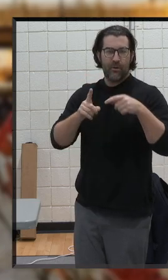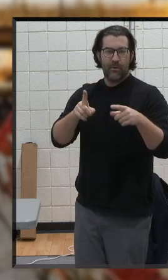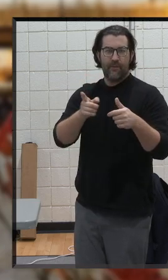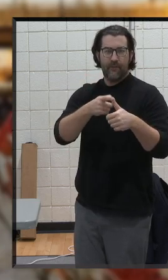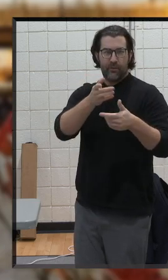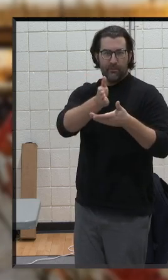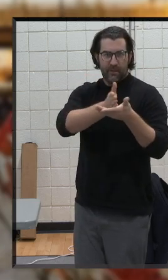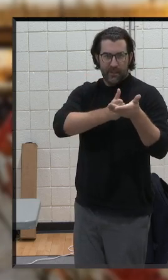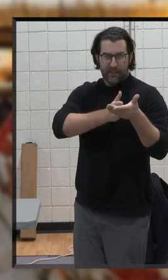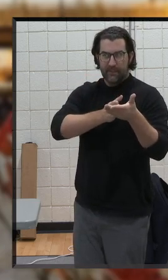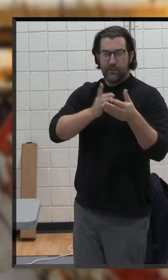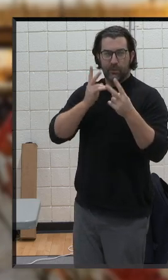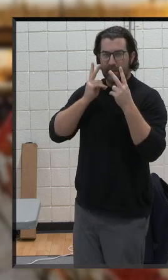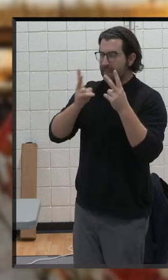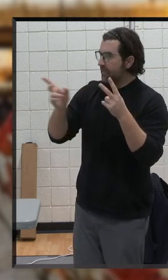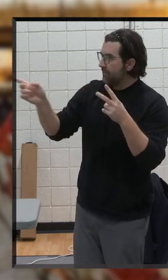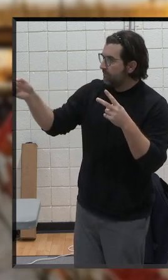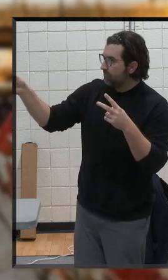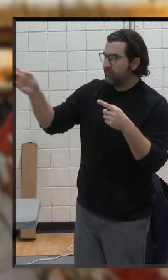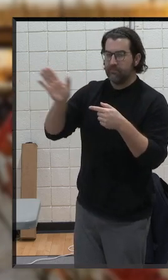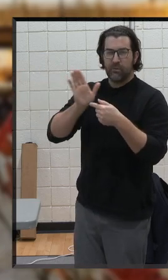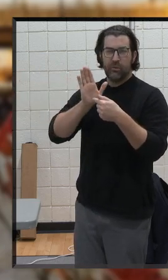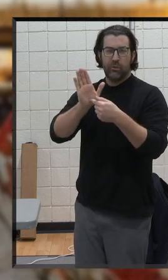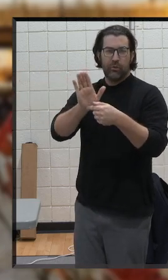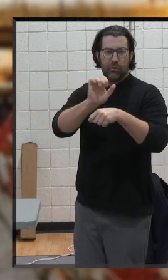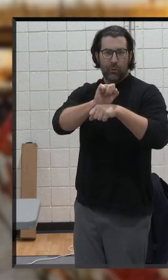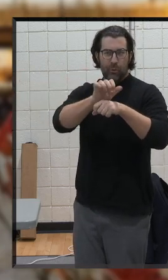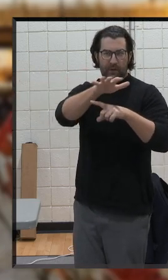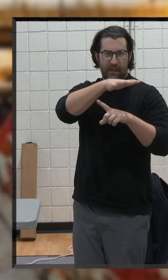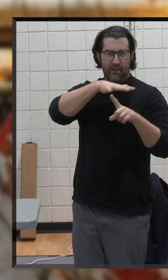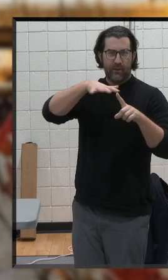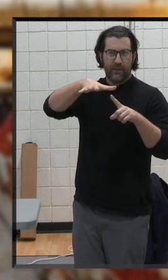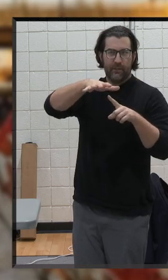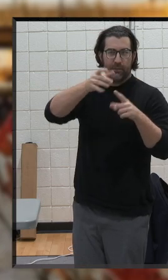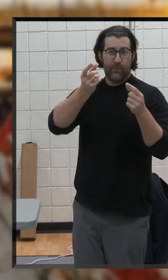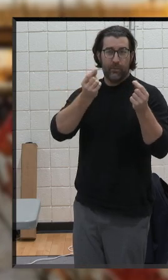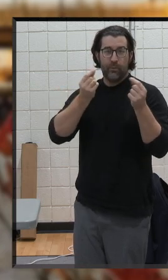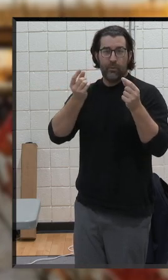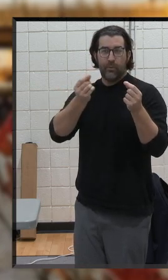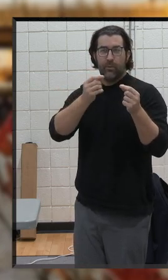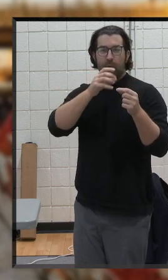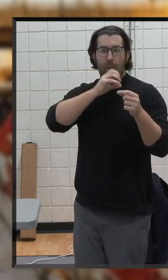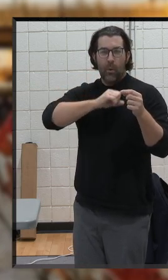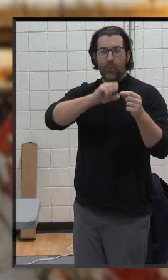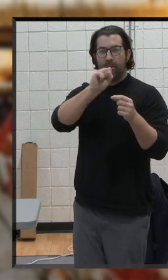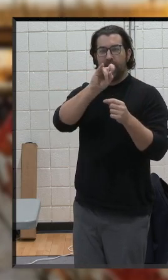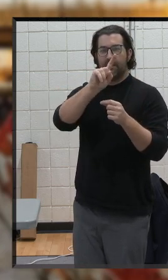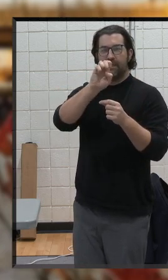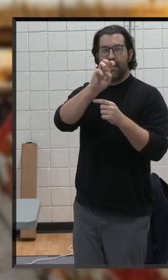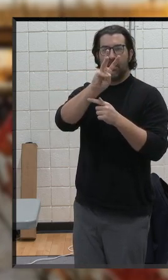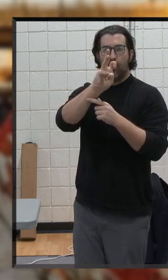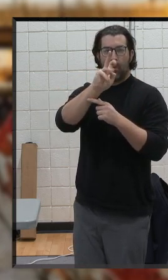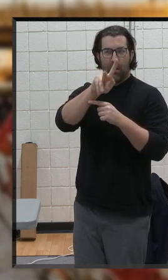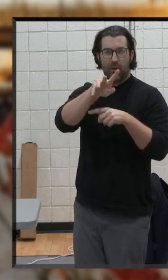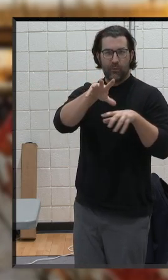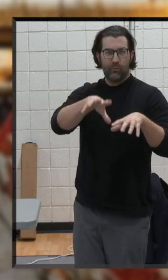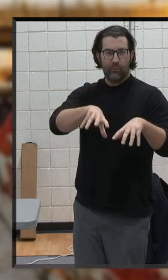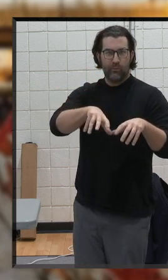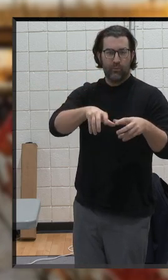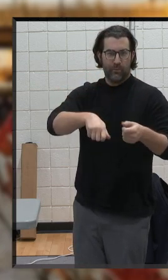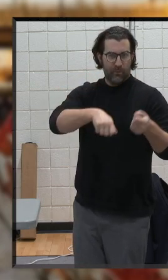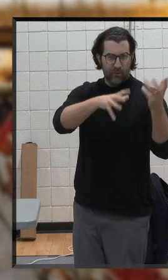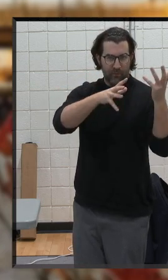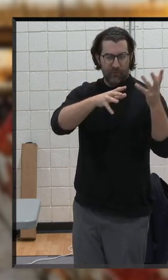see the rectangle here shows the work zone where we'll remove the old sidewalk on the one side and most of the